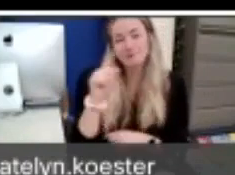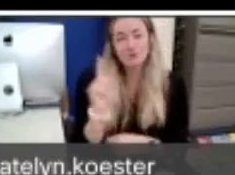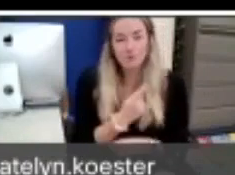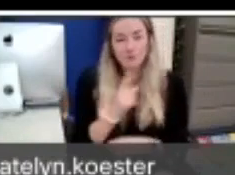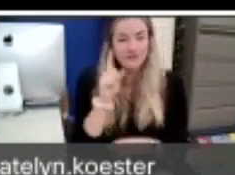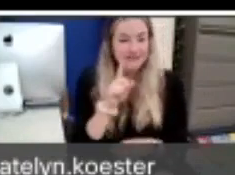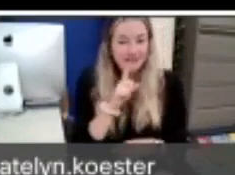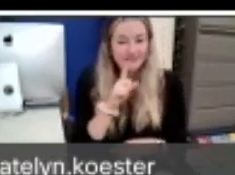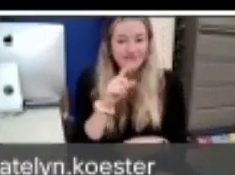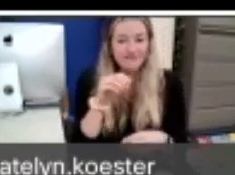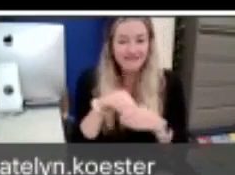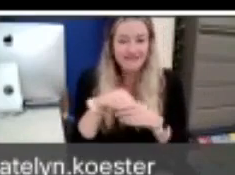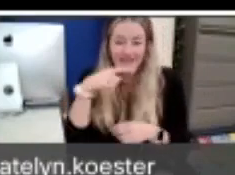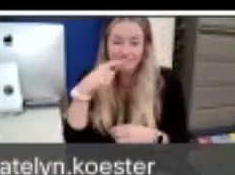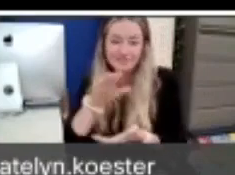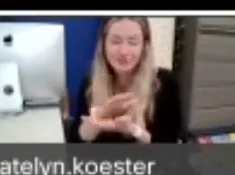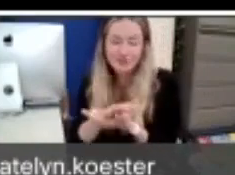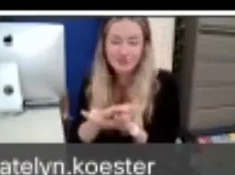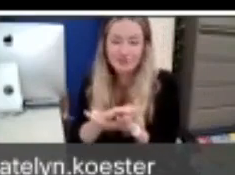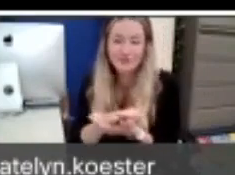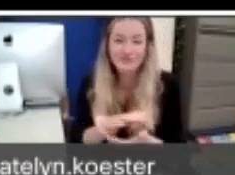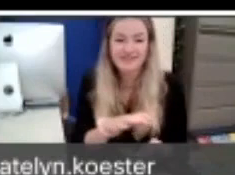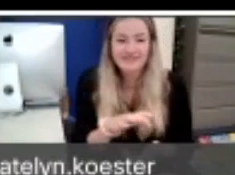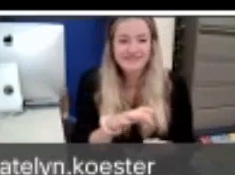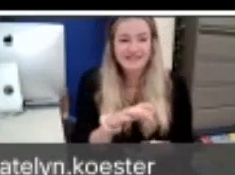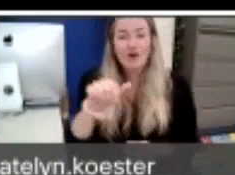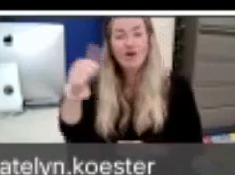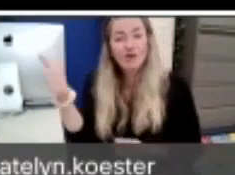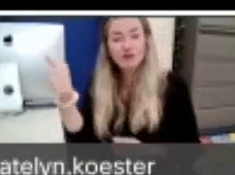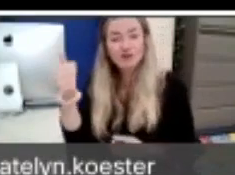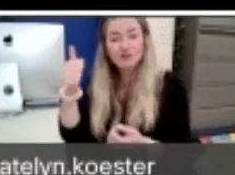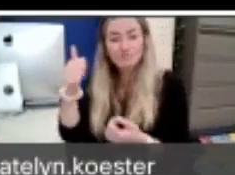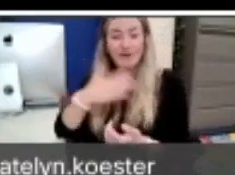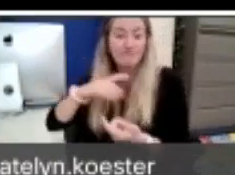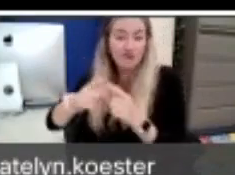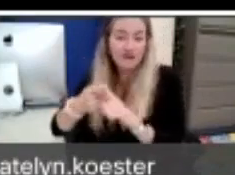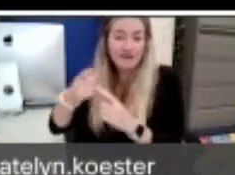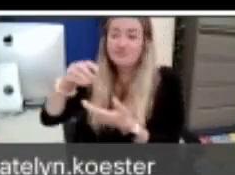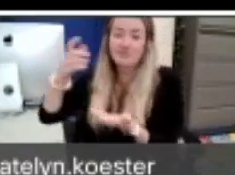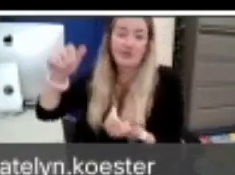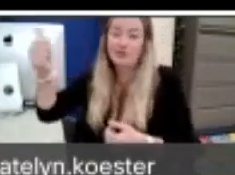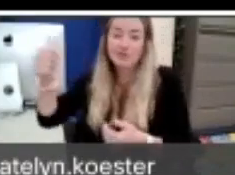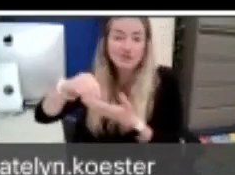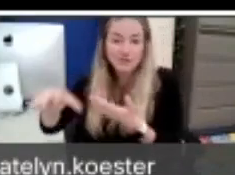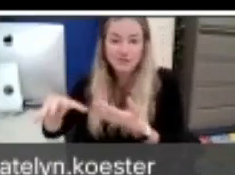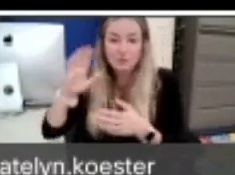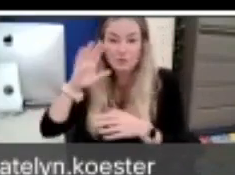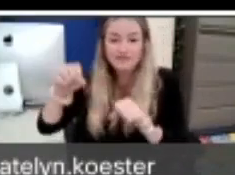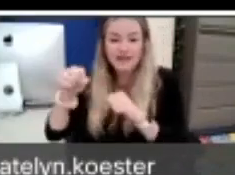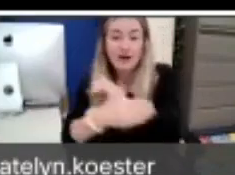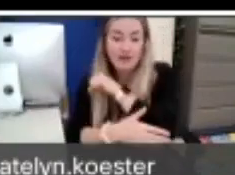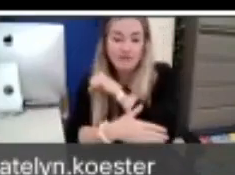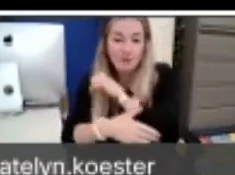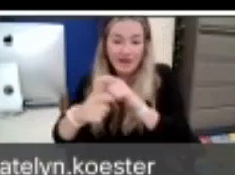So when I mainstreamed in high school, I was the only deaf kid at, you know, a hearing school.